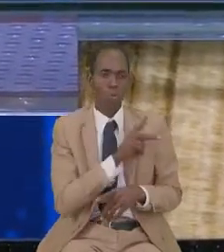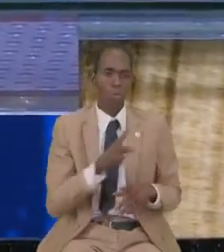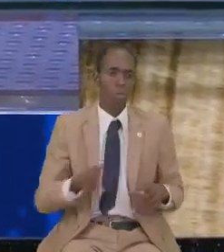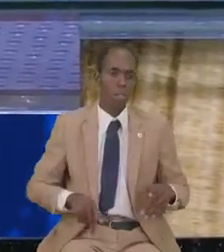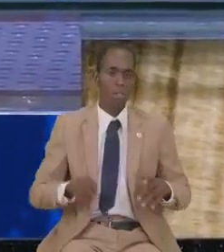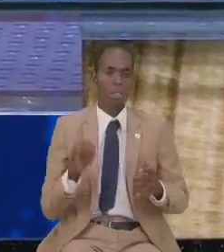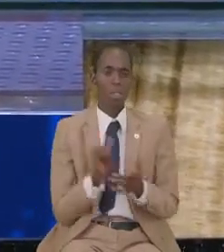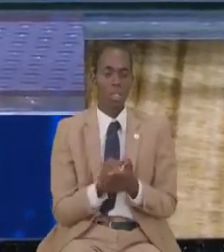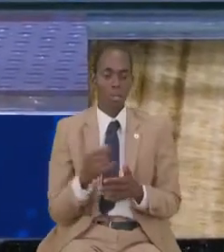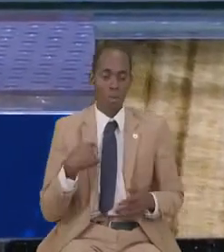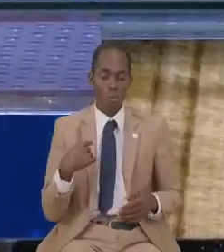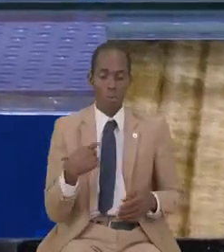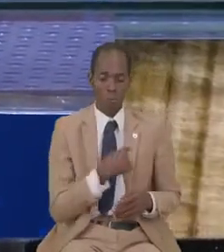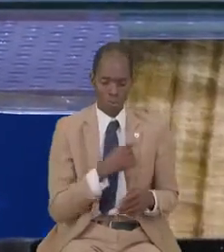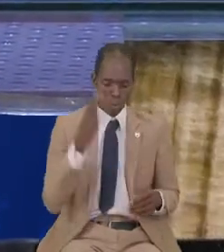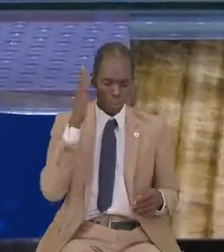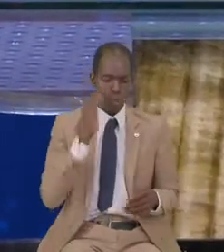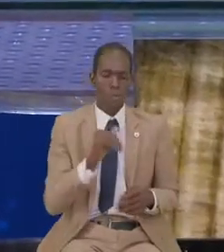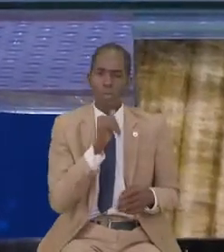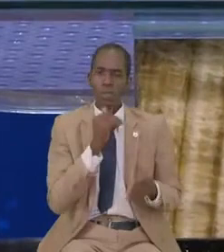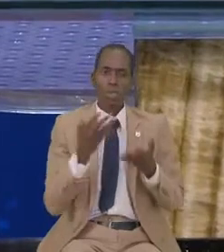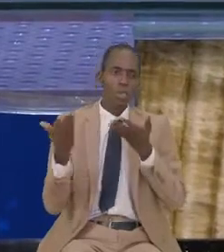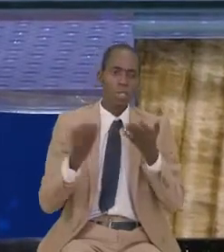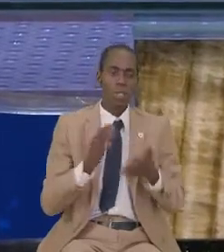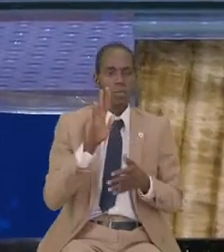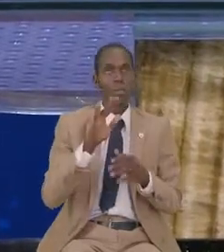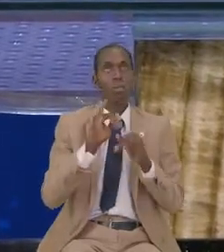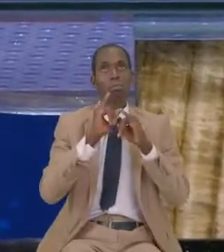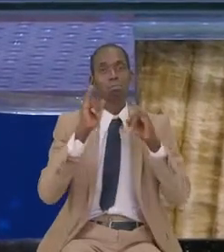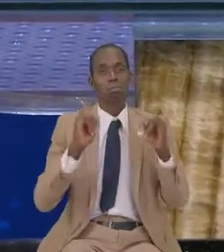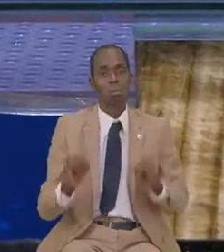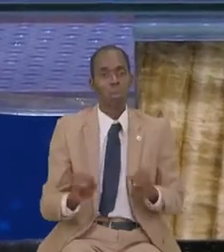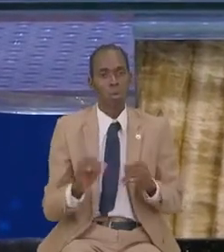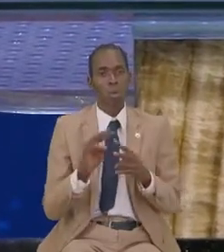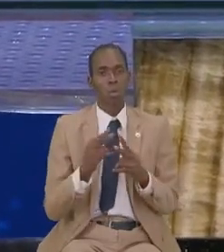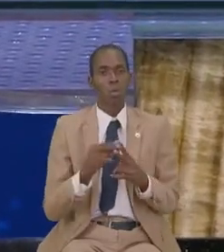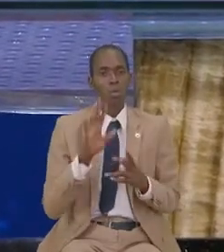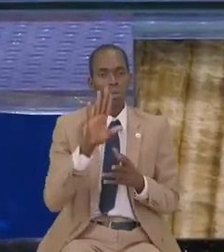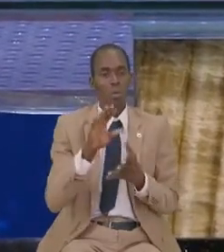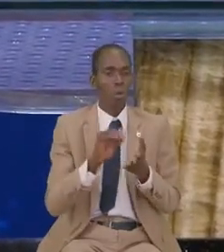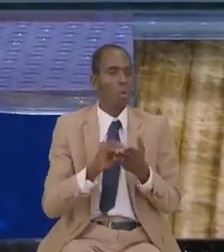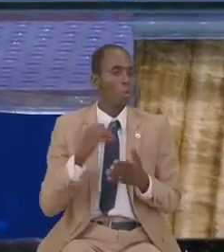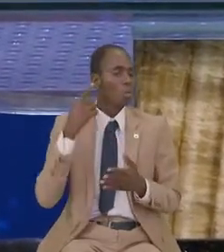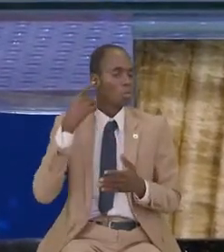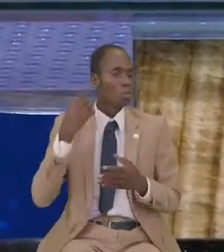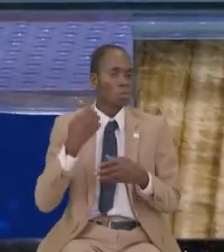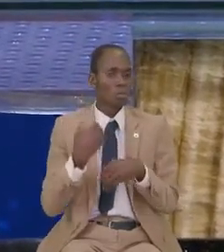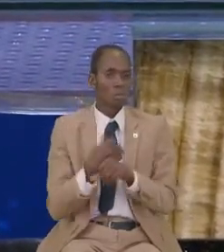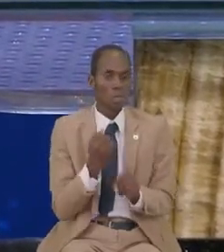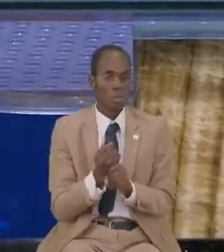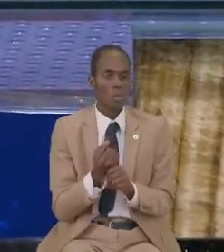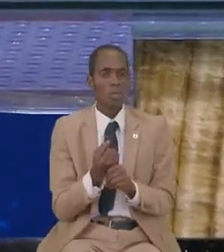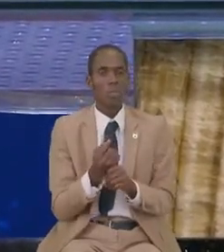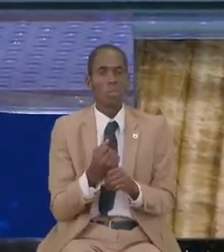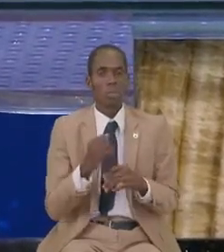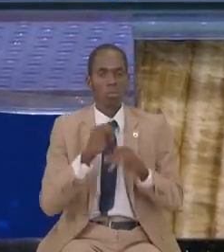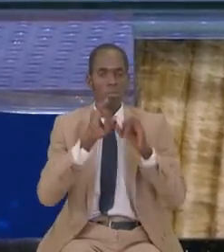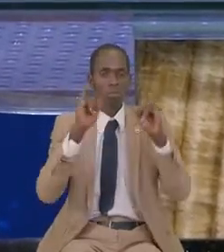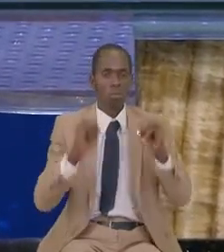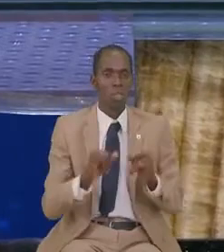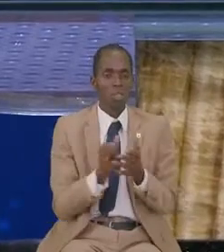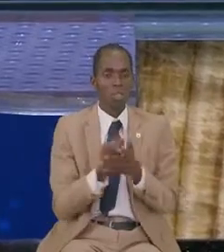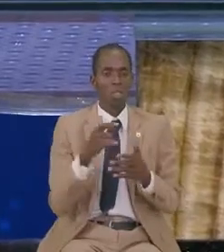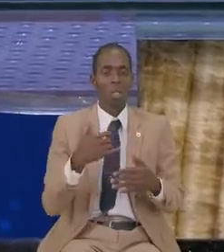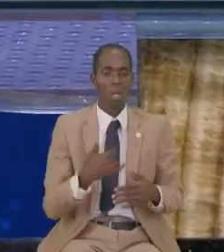will not serve thy gods nor worship the golden image which thou hast set up. Those